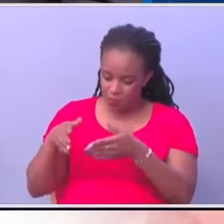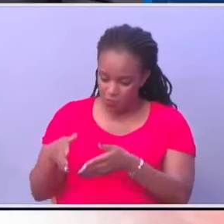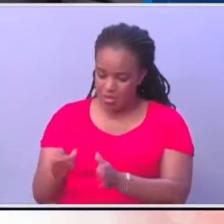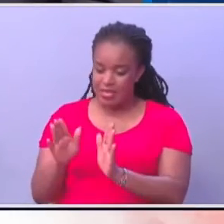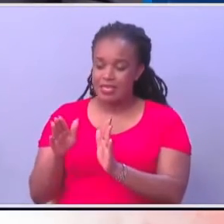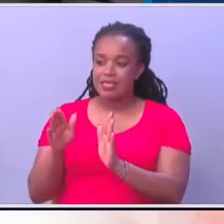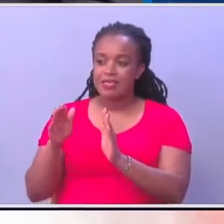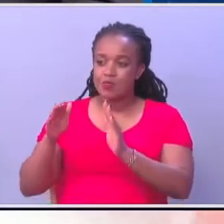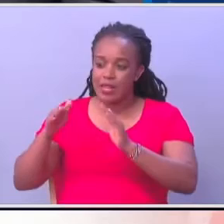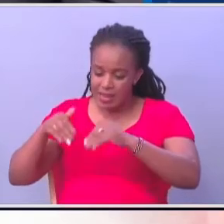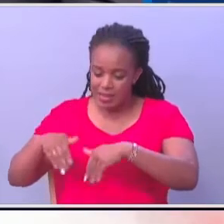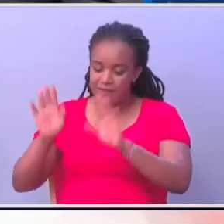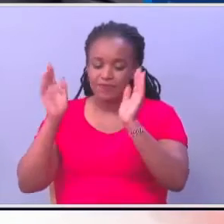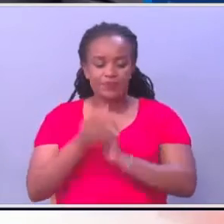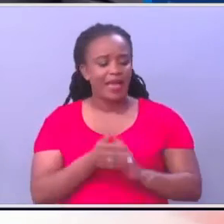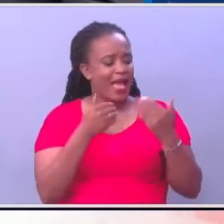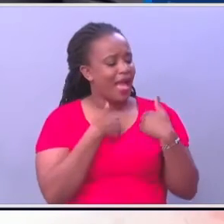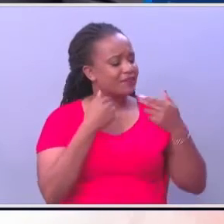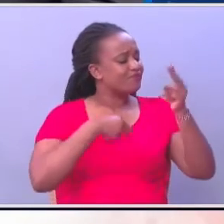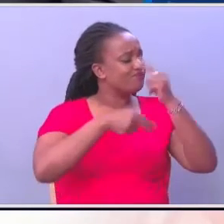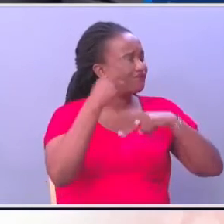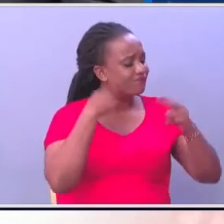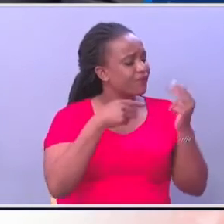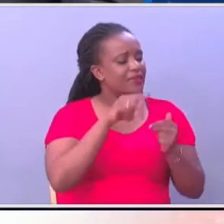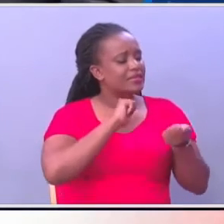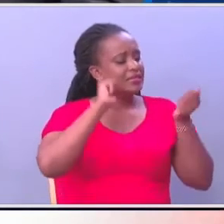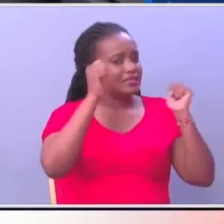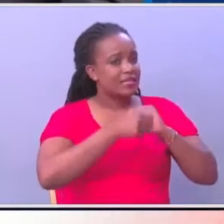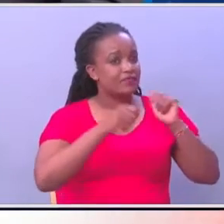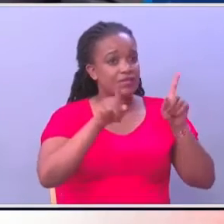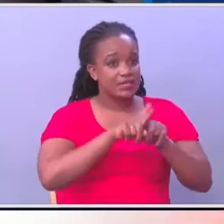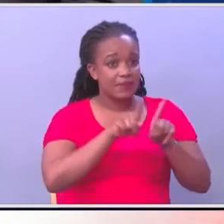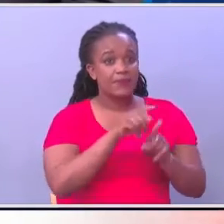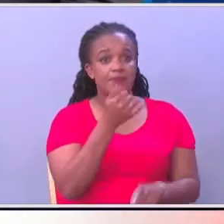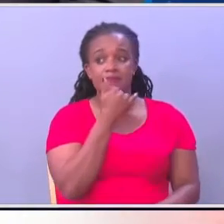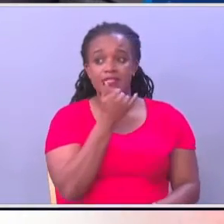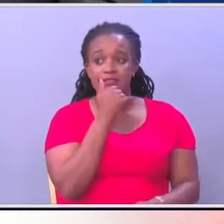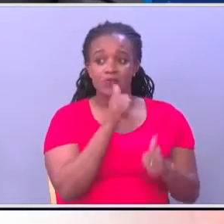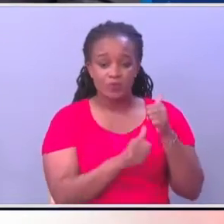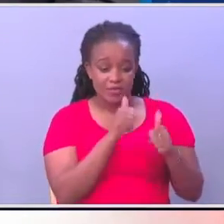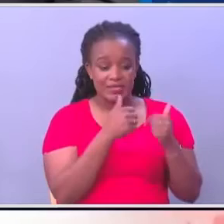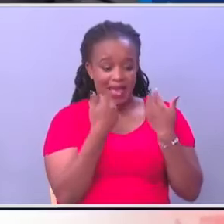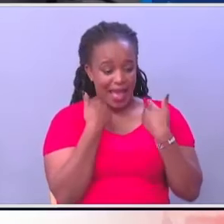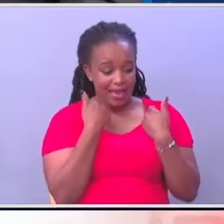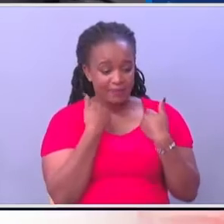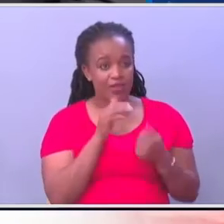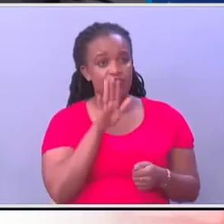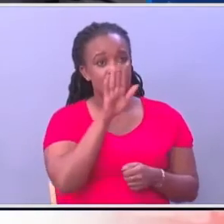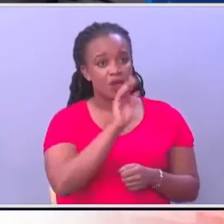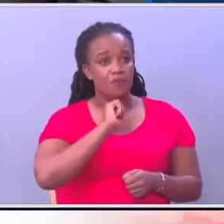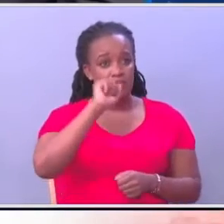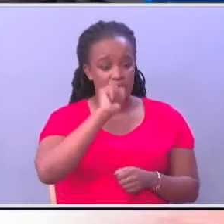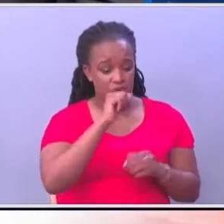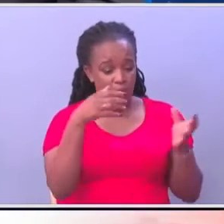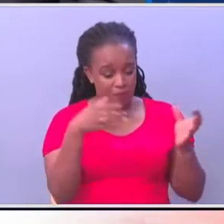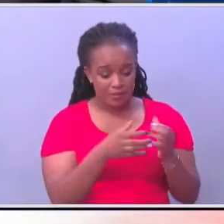that there was a wrong historically done, does it correct it for the same mistake to have been orchestrated by your faction of the political party? It doesn't